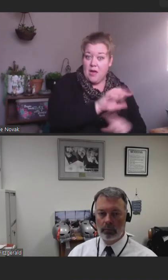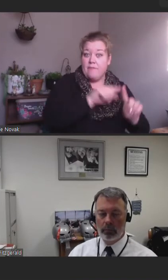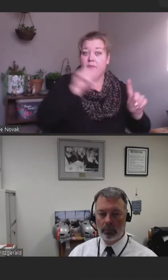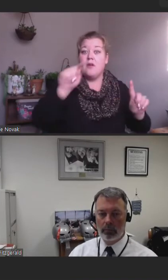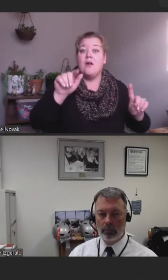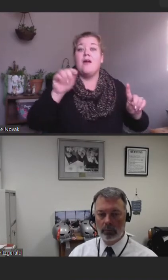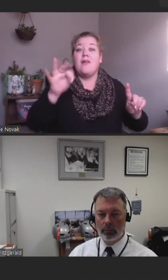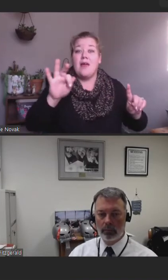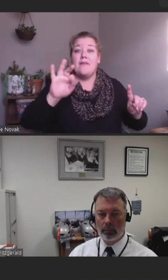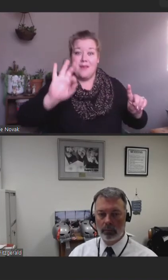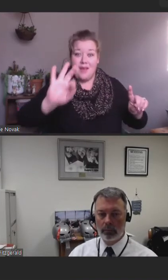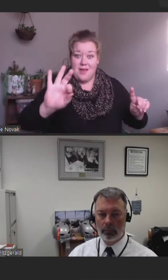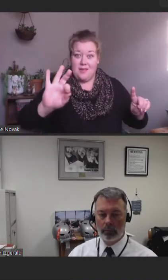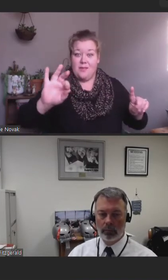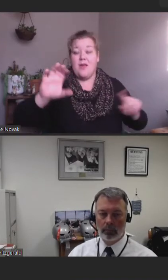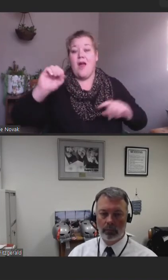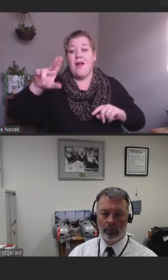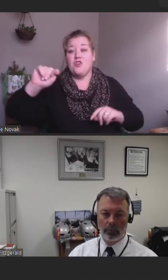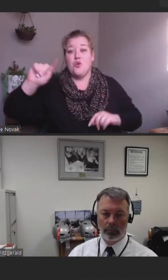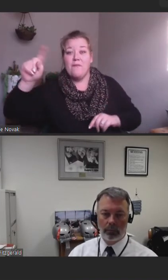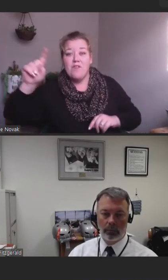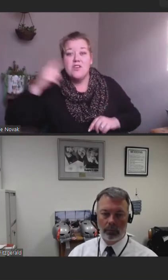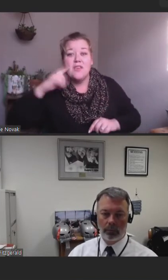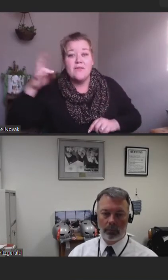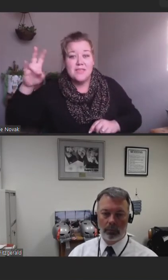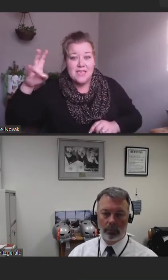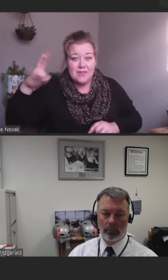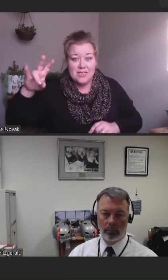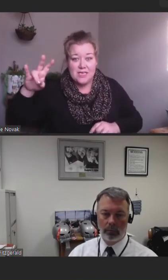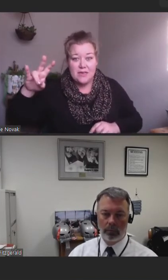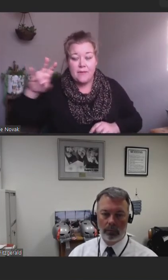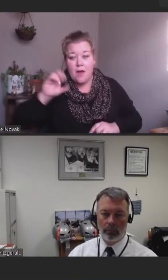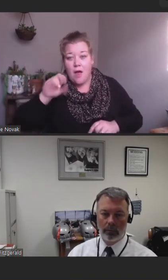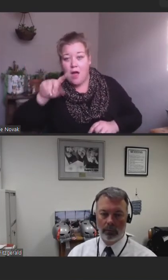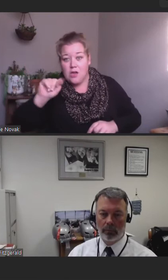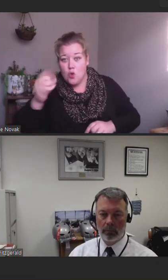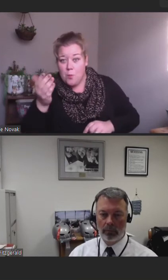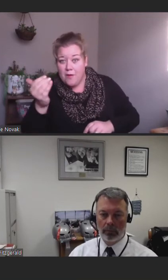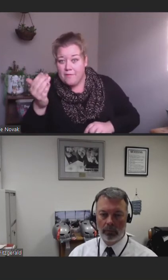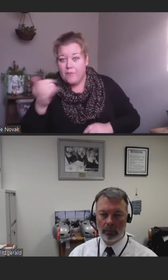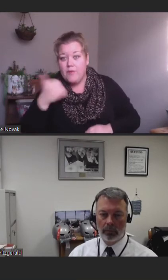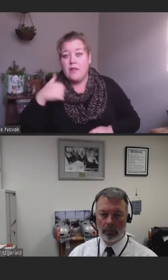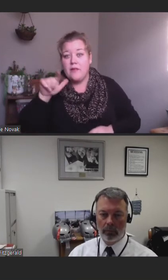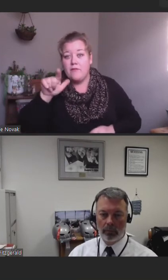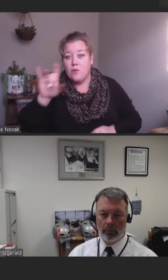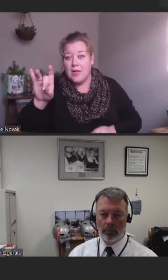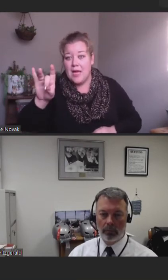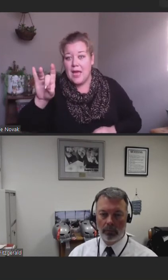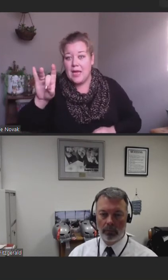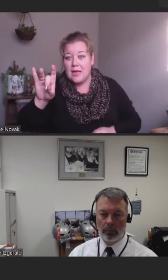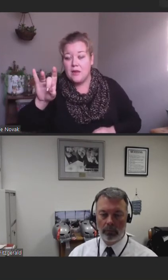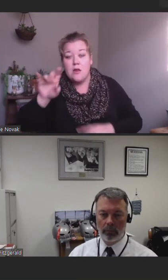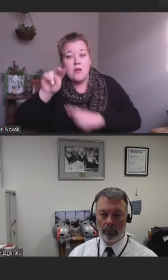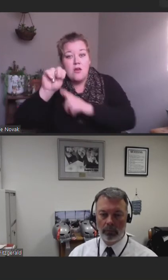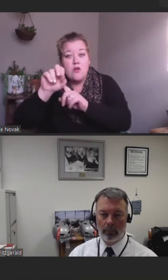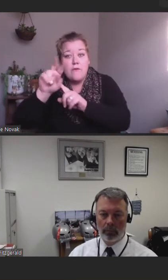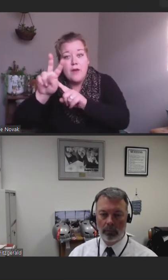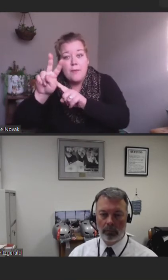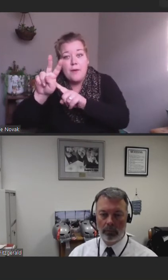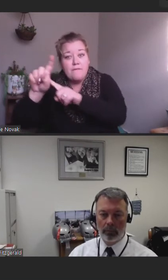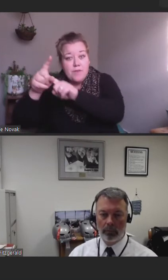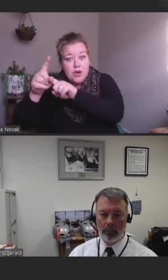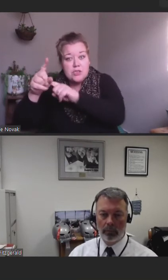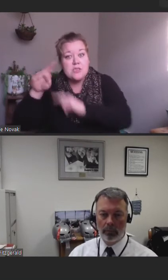October 1st, we had 17. On October 15th, we had 28. On November 1st, we were up to